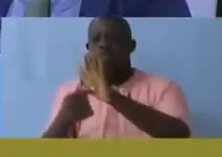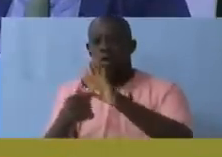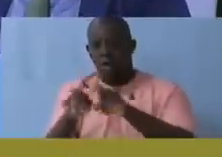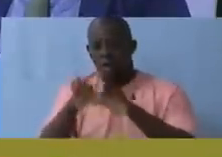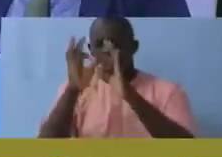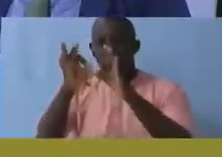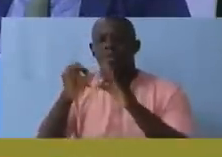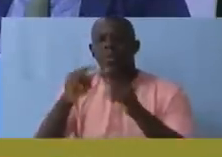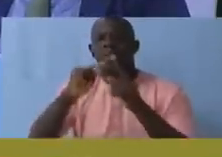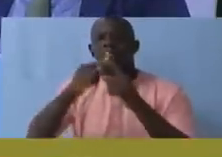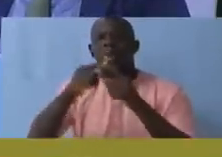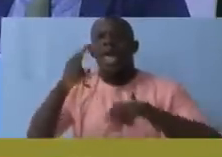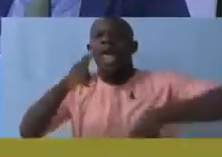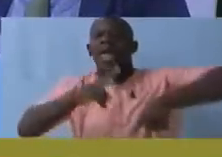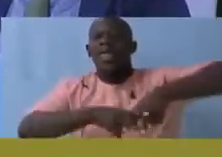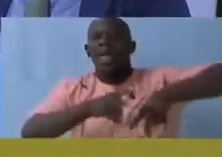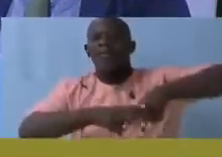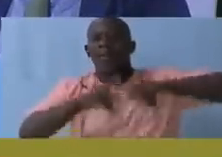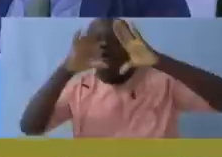to the HIV